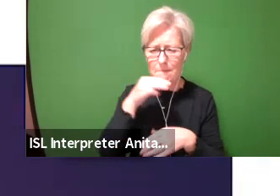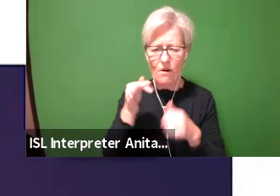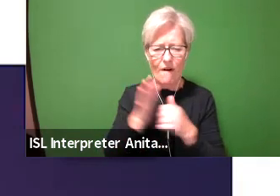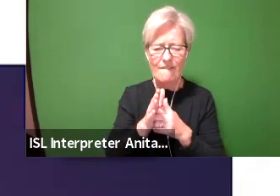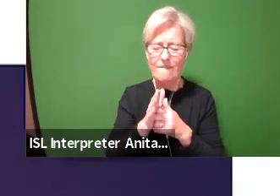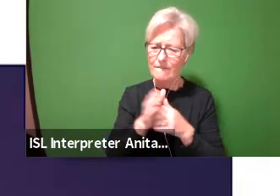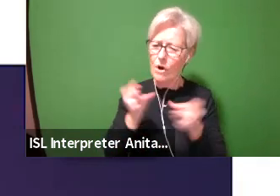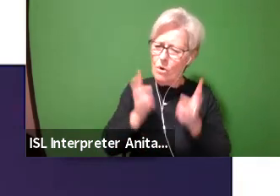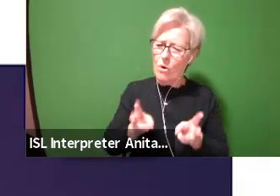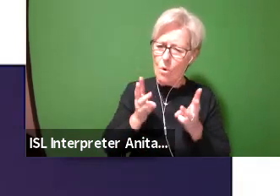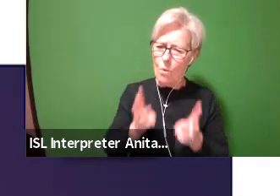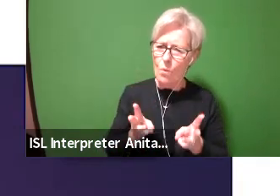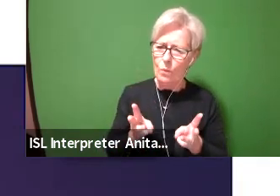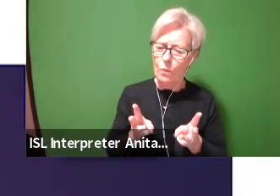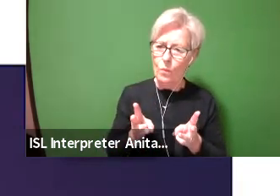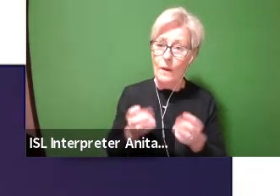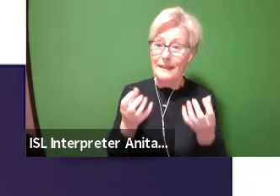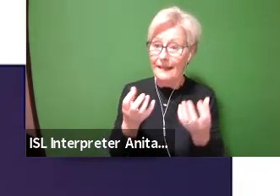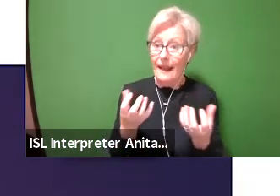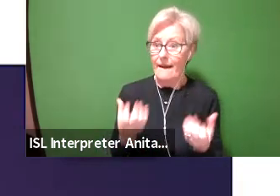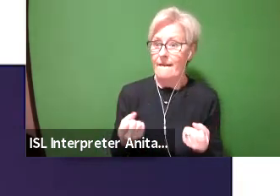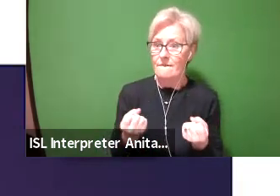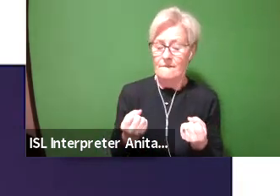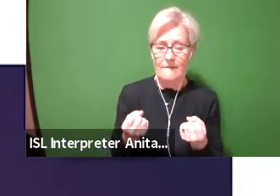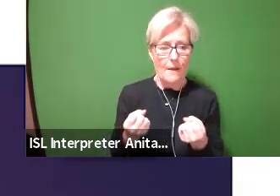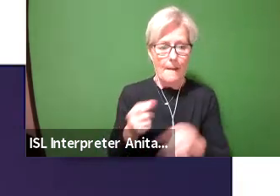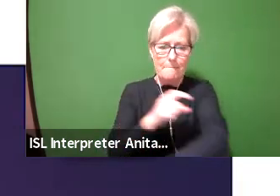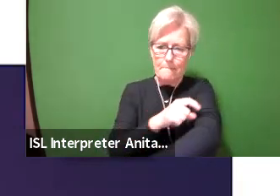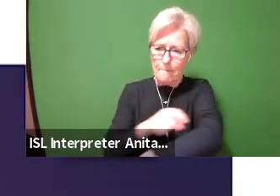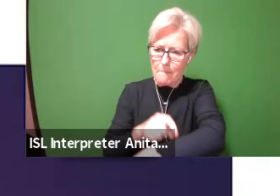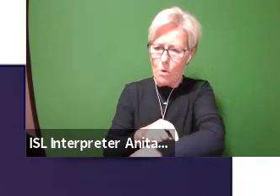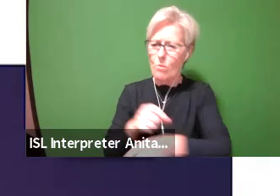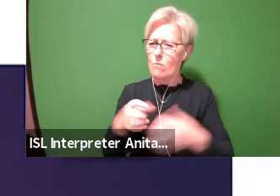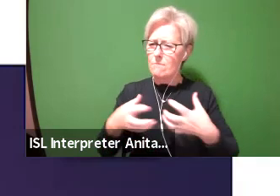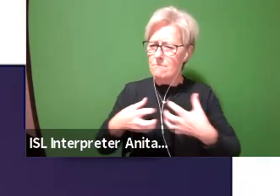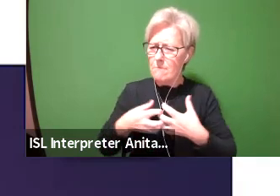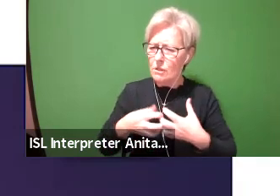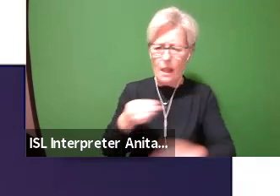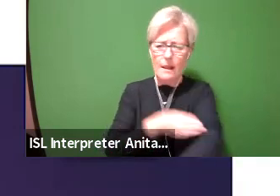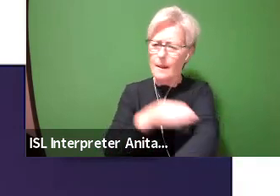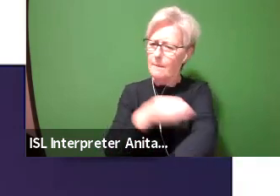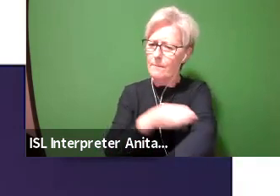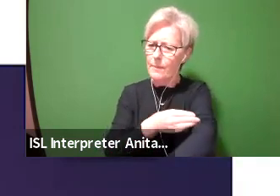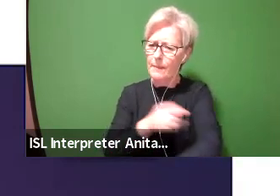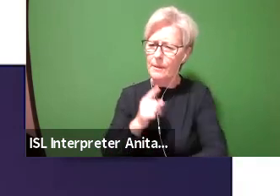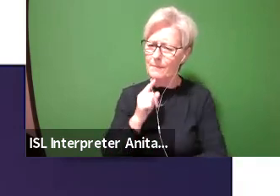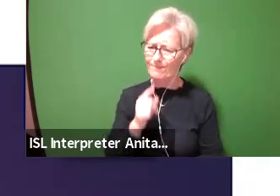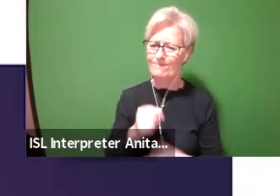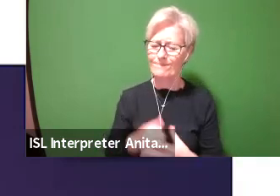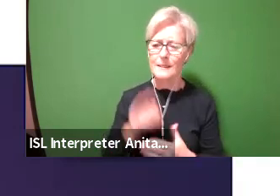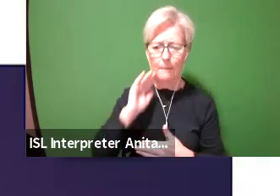are presenting with bilateral lower limb tendinopathies. And that's a huge role, is that depletion of